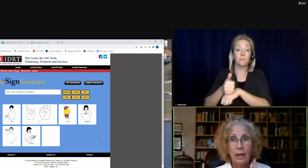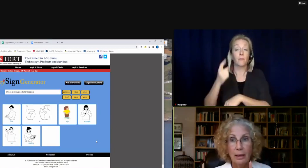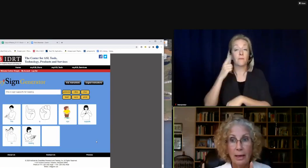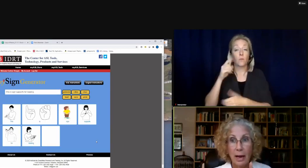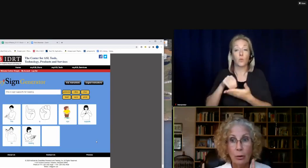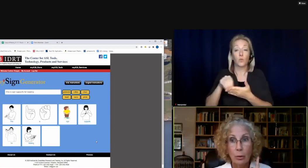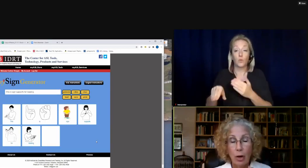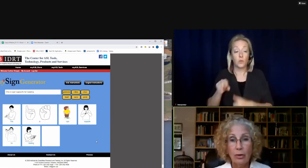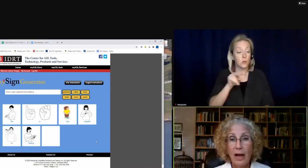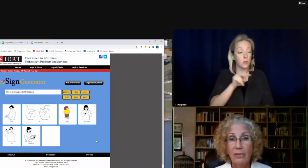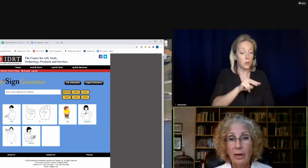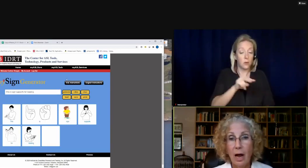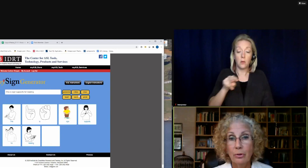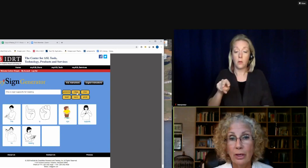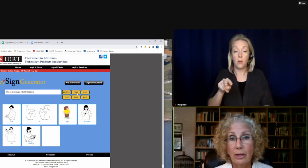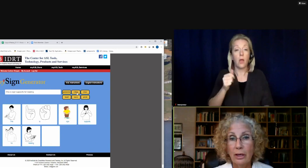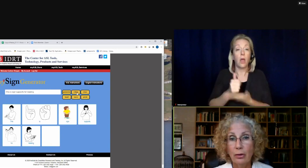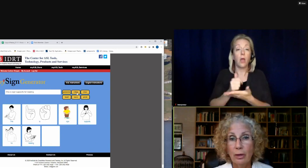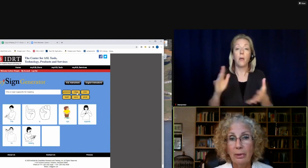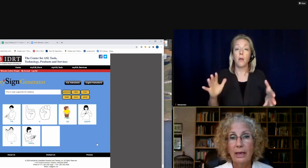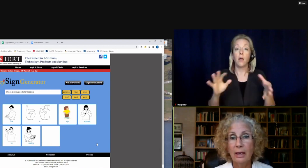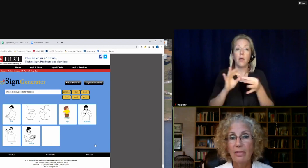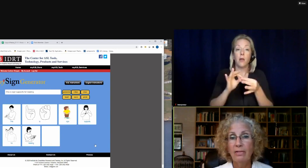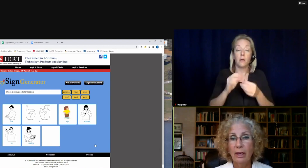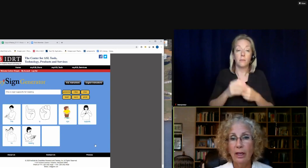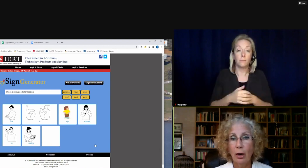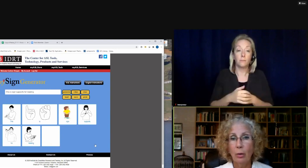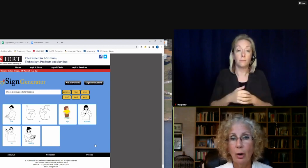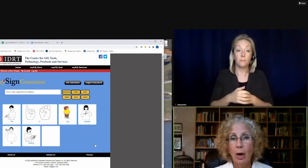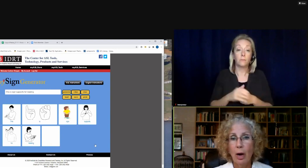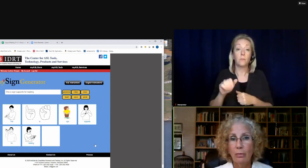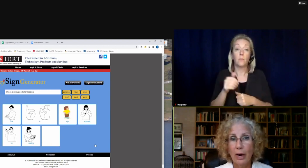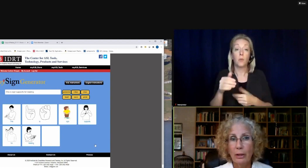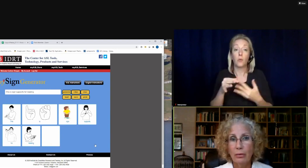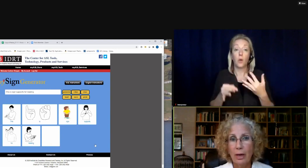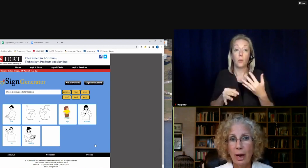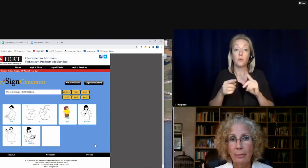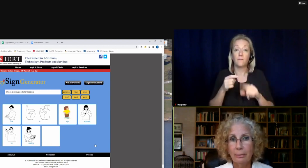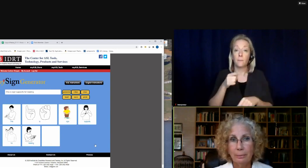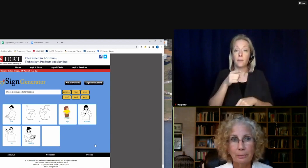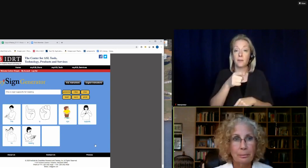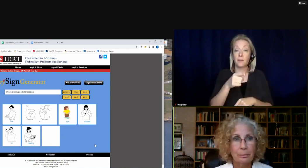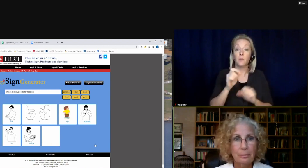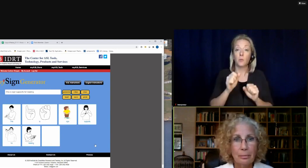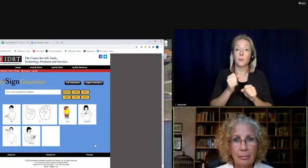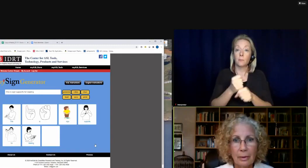way. Now, you also have an option that you can play a video of what you set up.